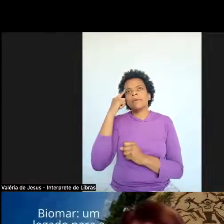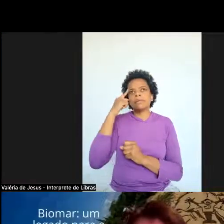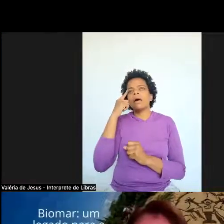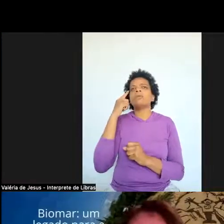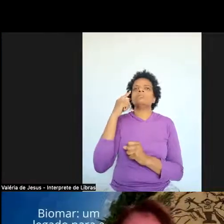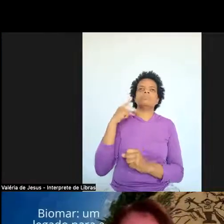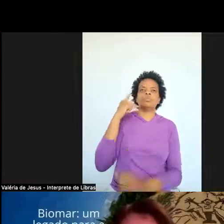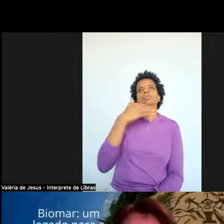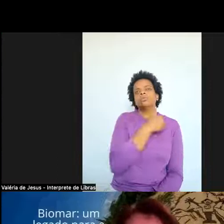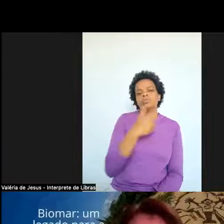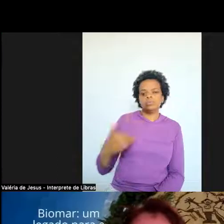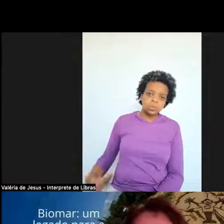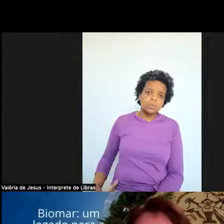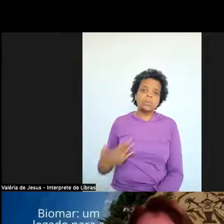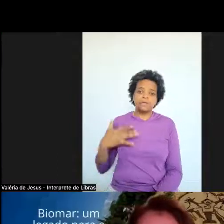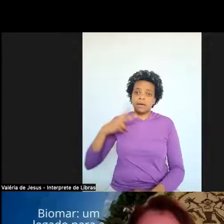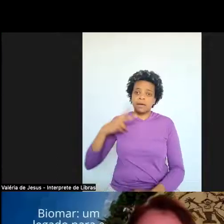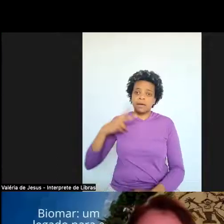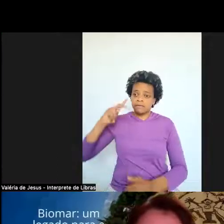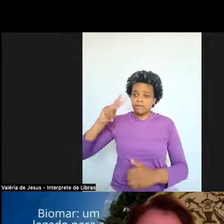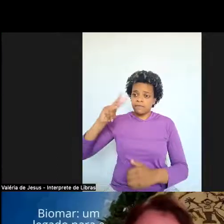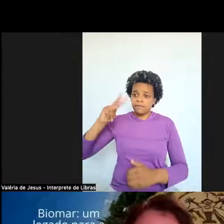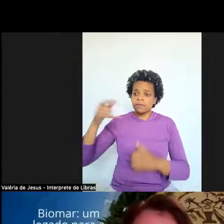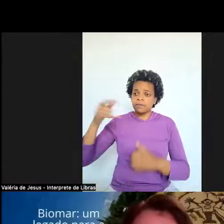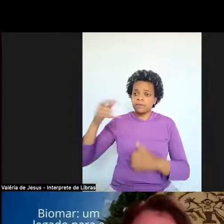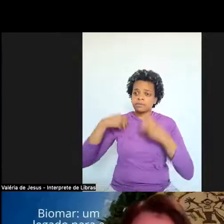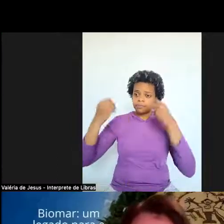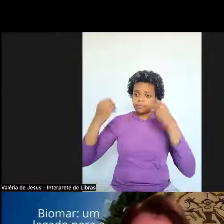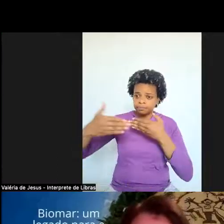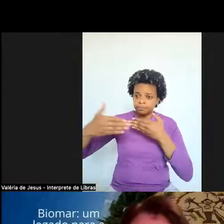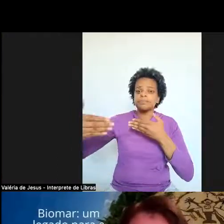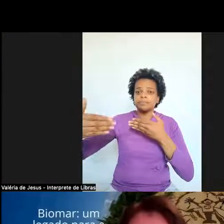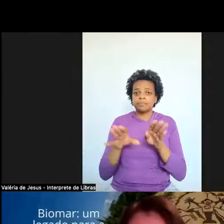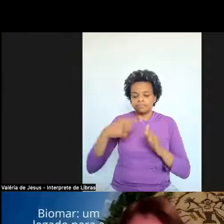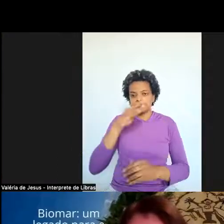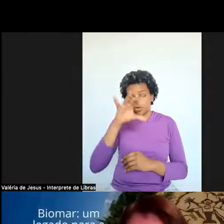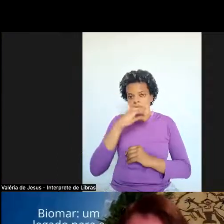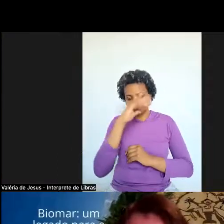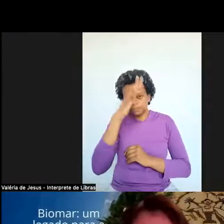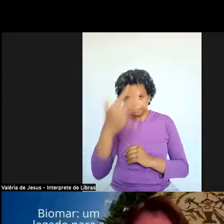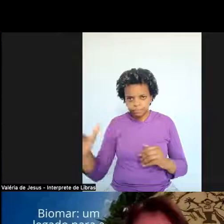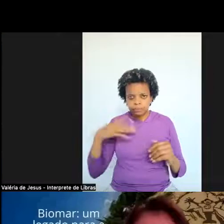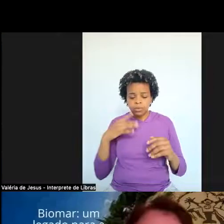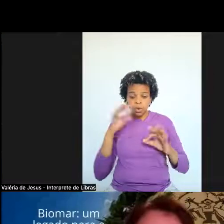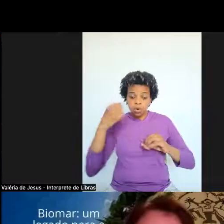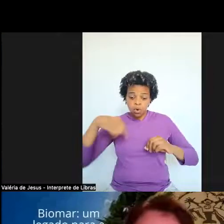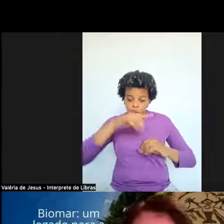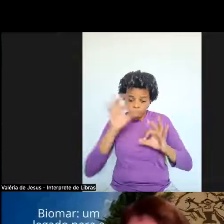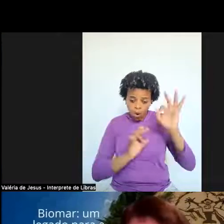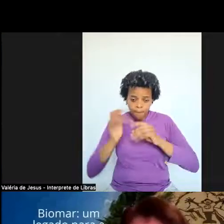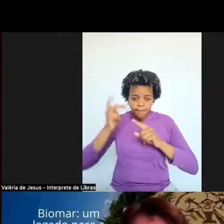and how we can see aspects, what we can do to improve our work and influence public